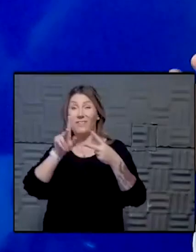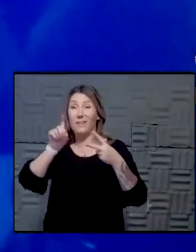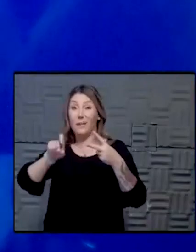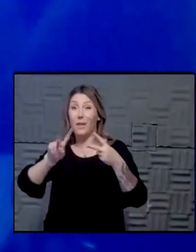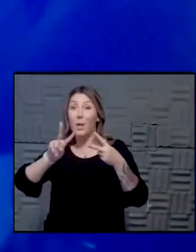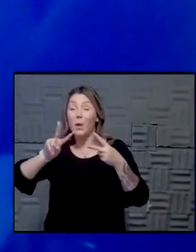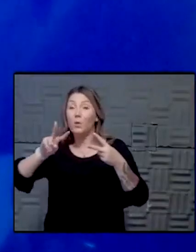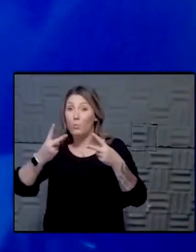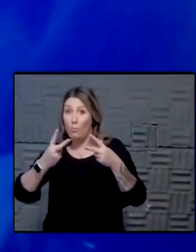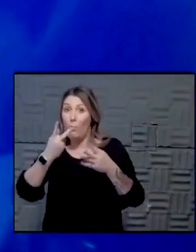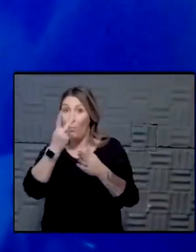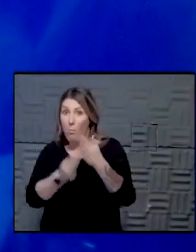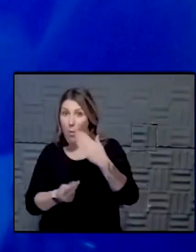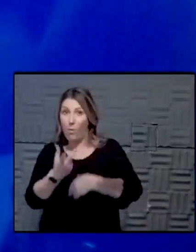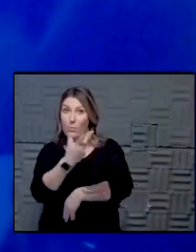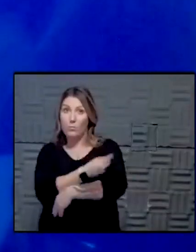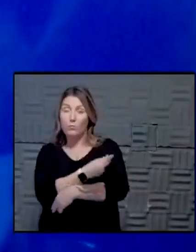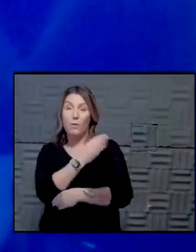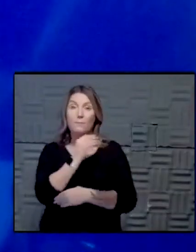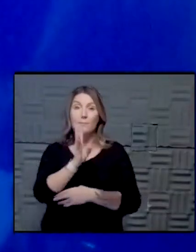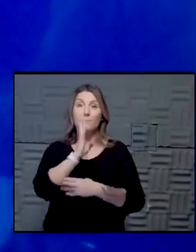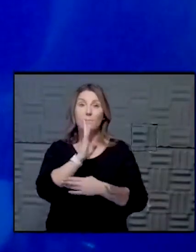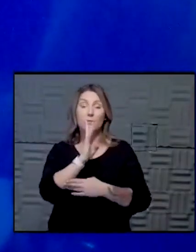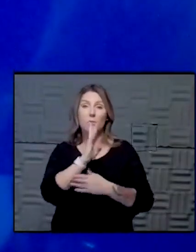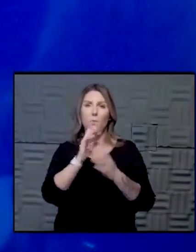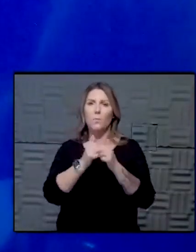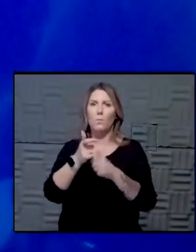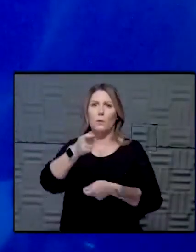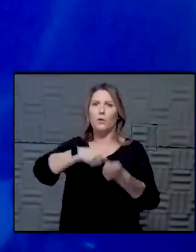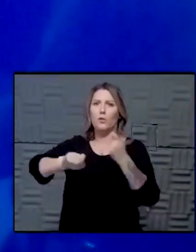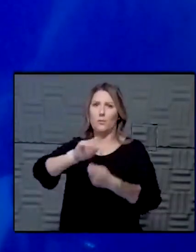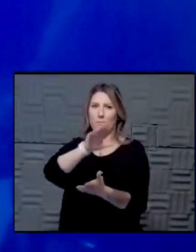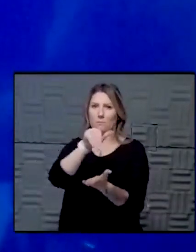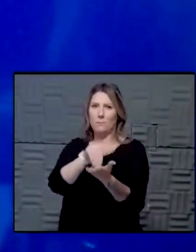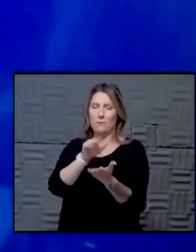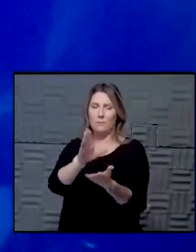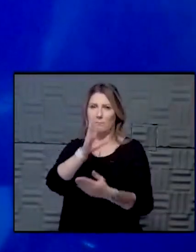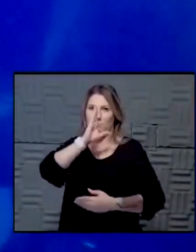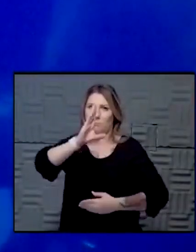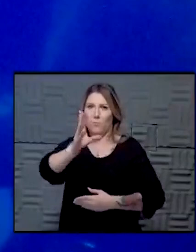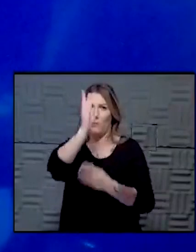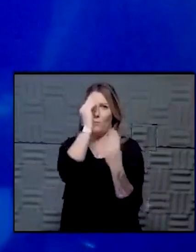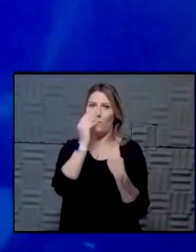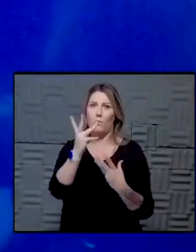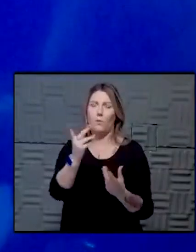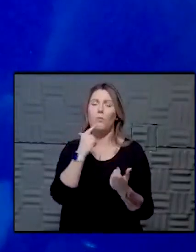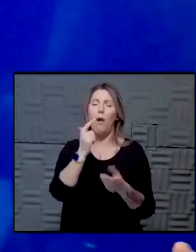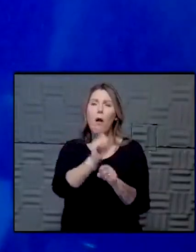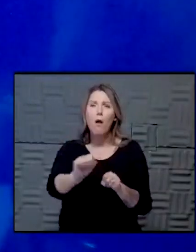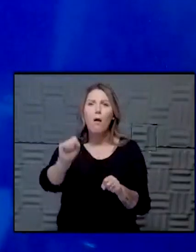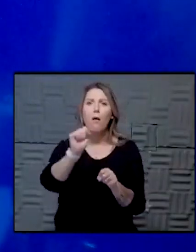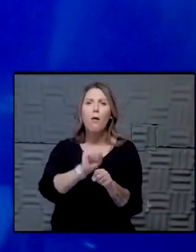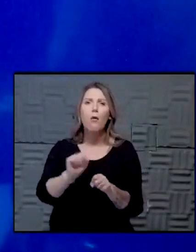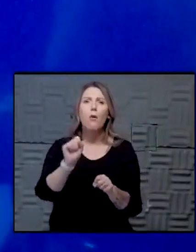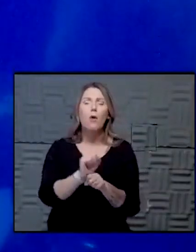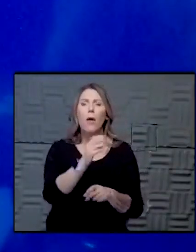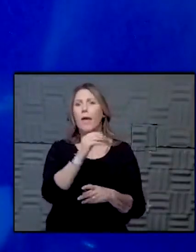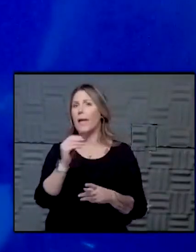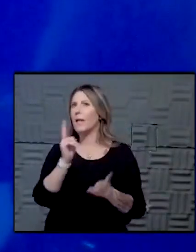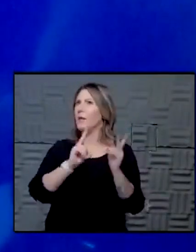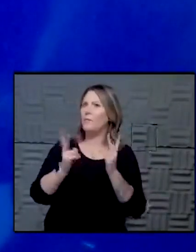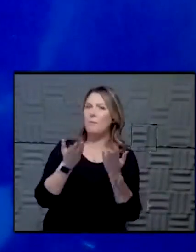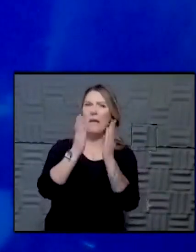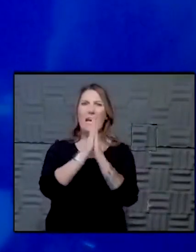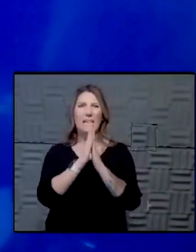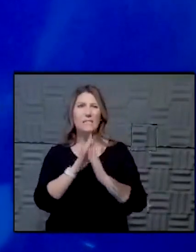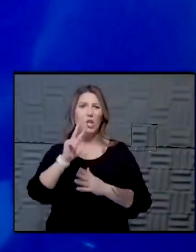regimen. Talk closely with your transplant centers because they're going to have some direct information. Lots of work being done out here. There's some people are asking, should you get a 3rd shot or a